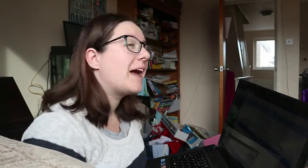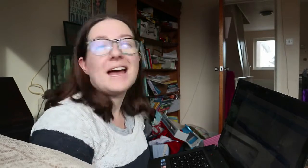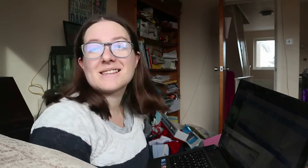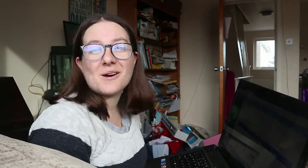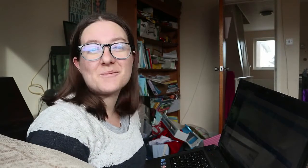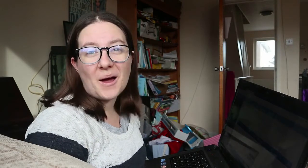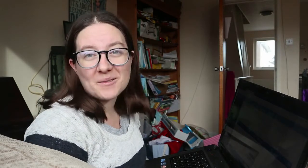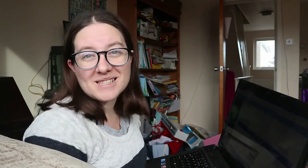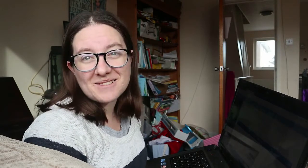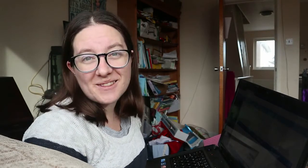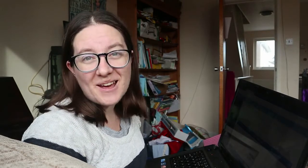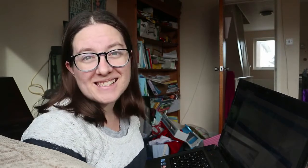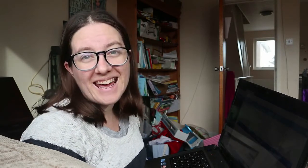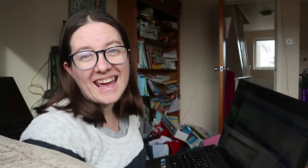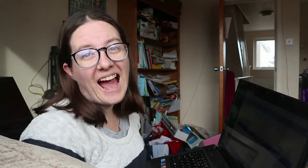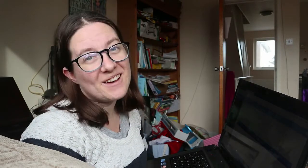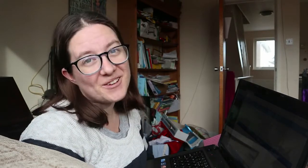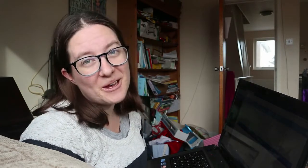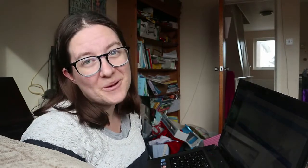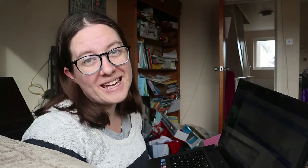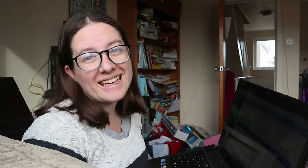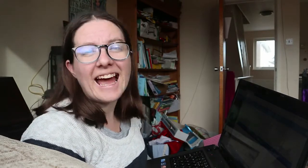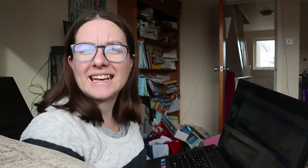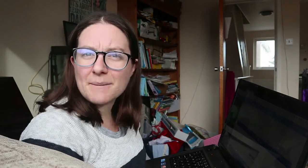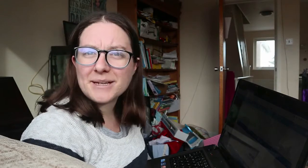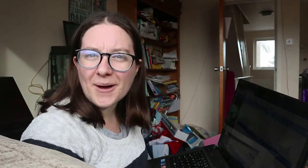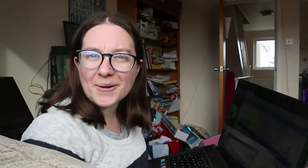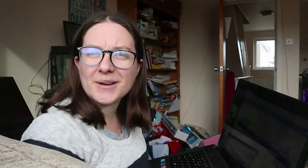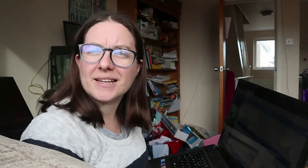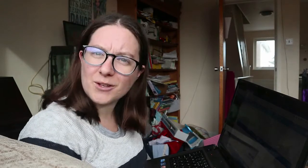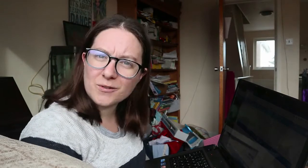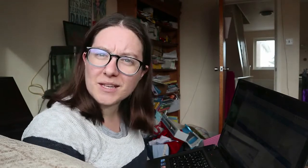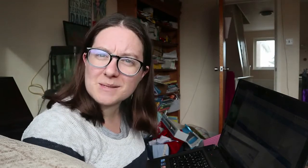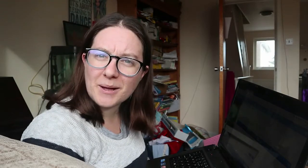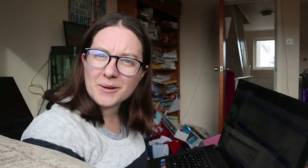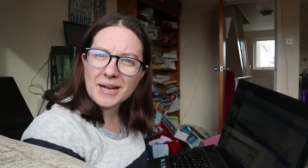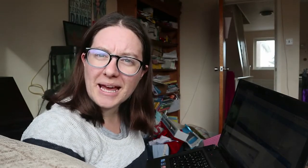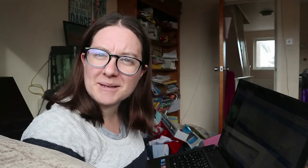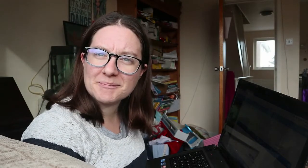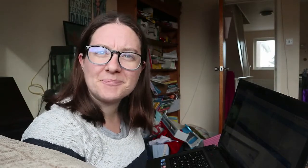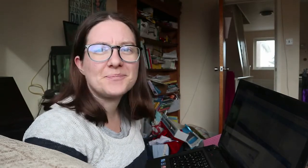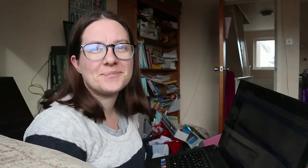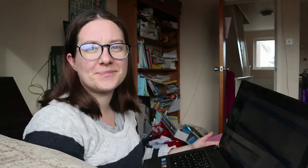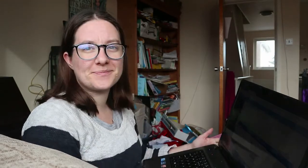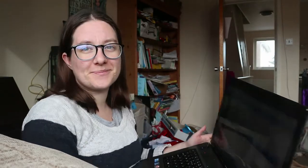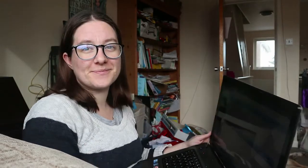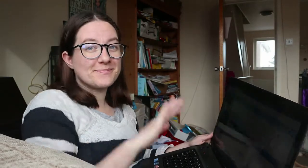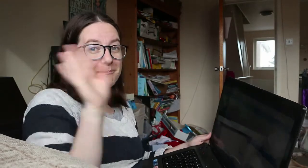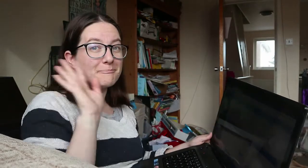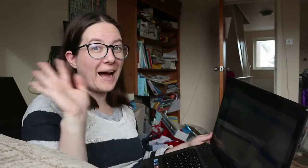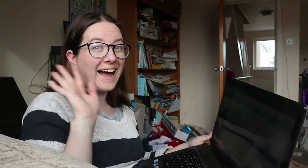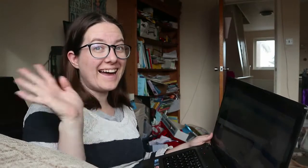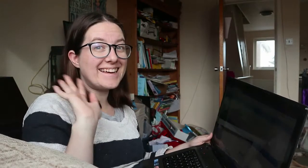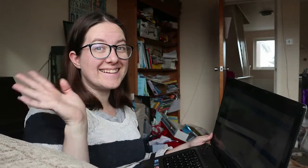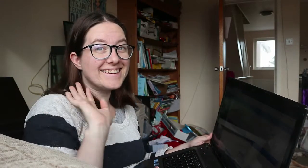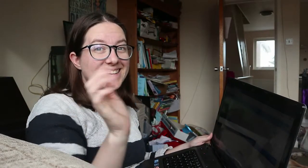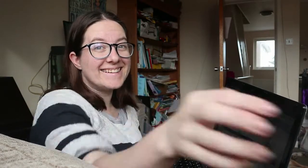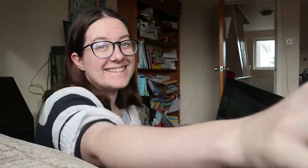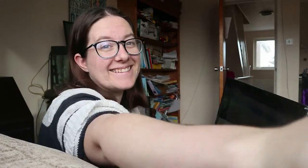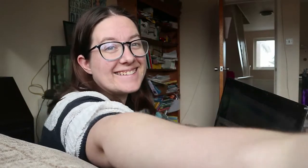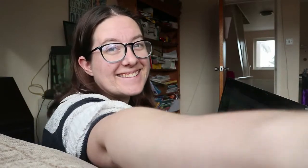it. So, I will see you on Thursday. Have a great week and let me know, can you finger spell your name? Bye.